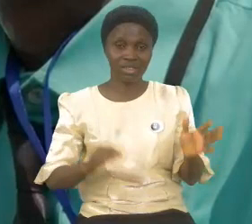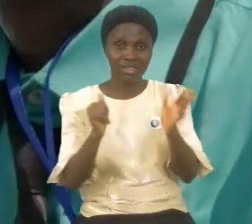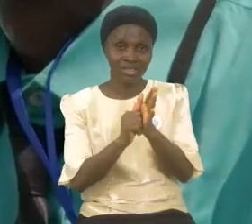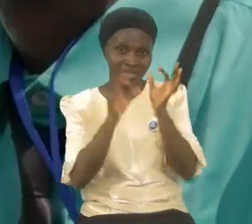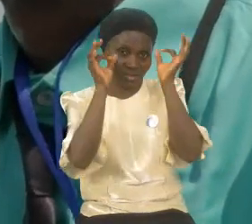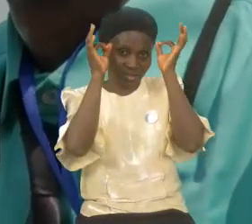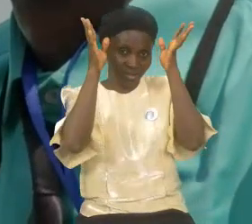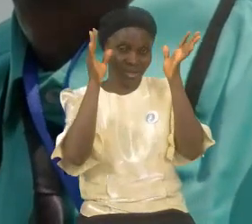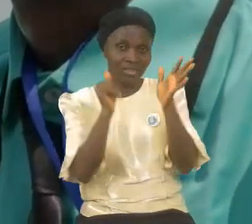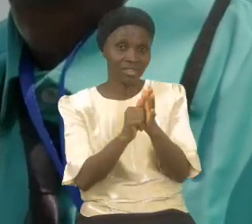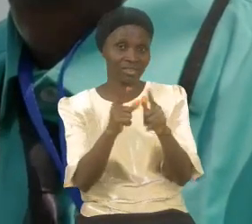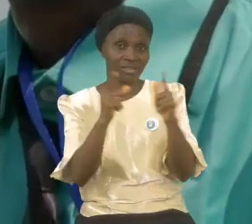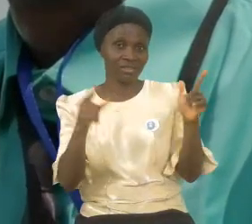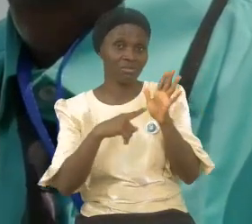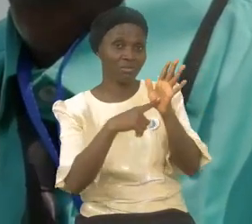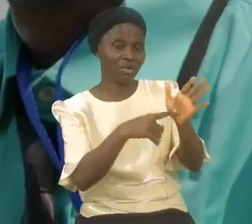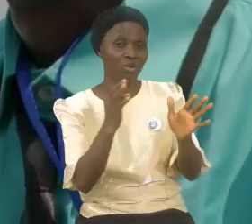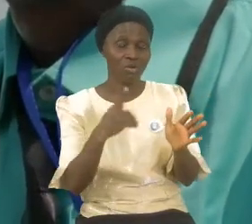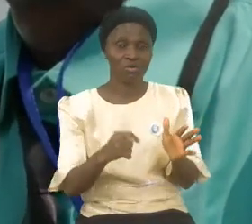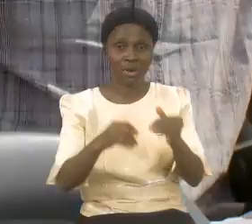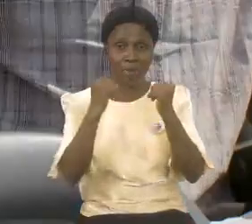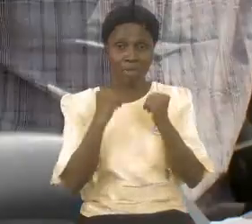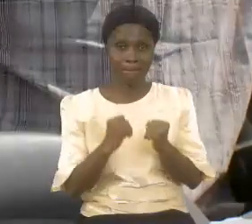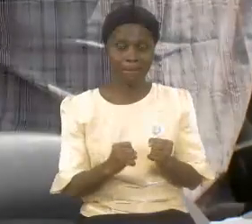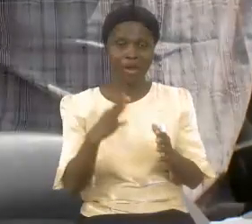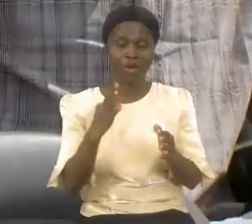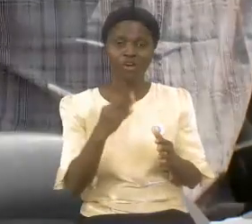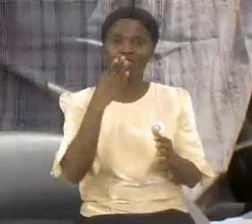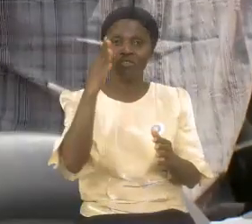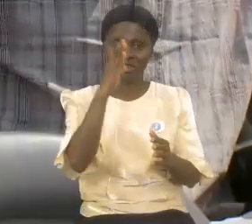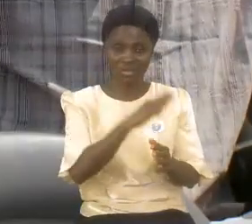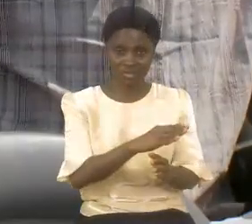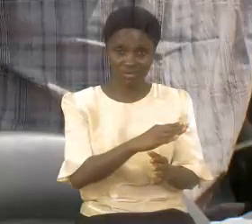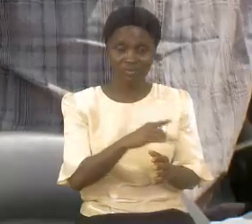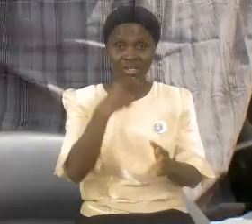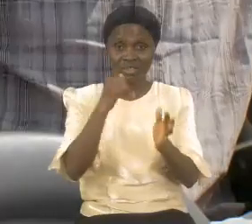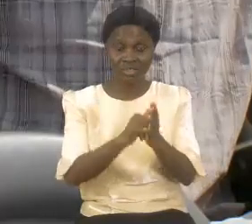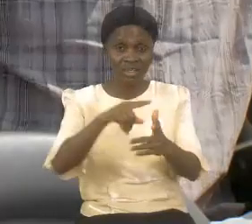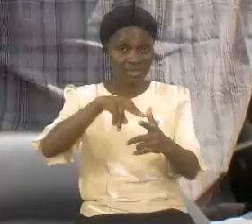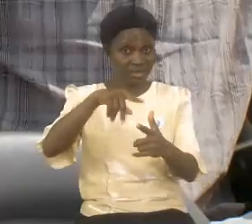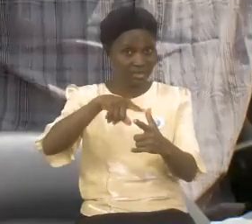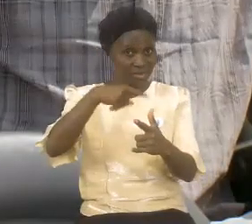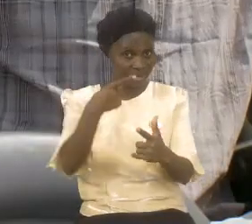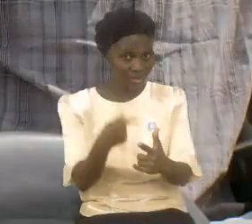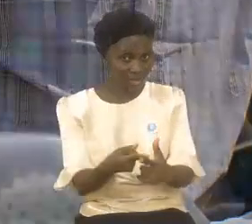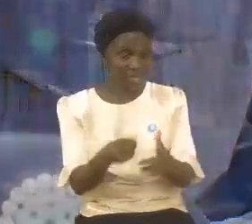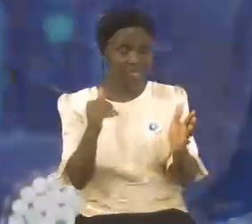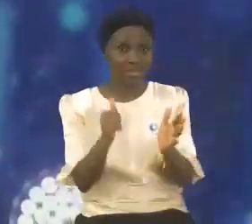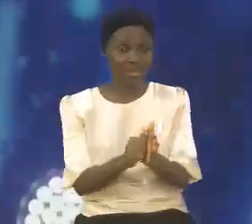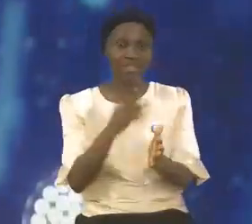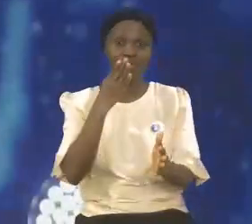greatest manifestation of the power of evil. It says, then shall that wicked